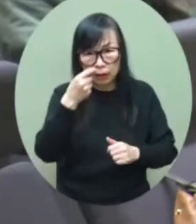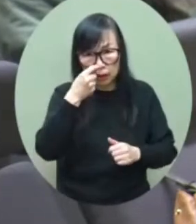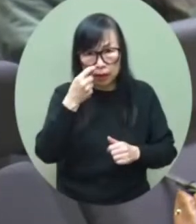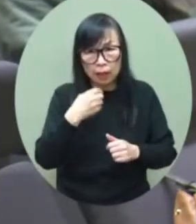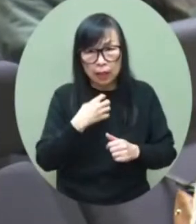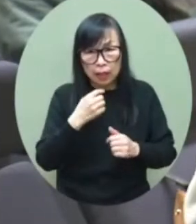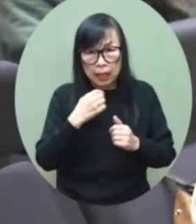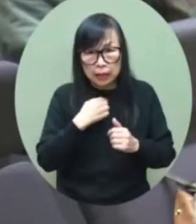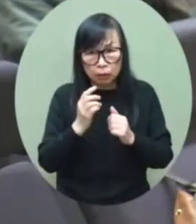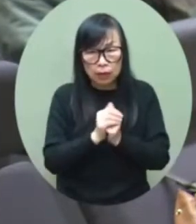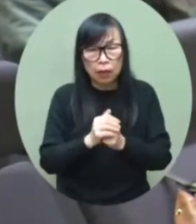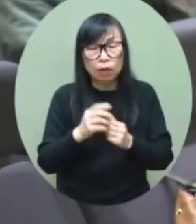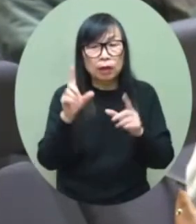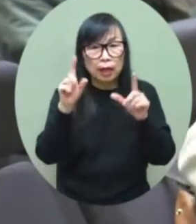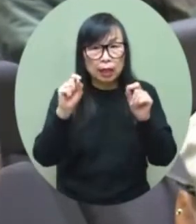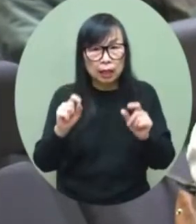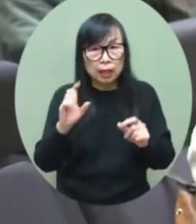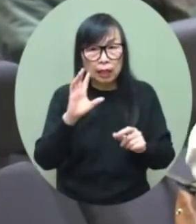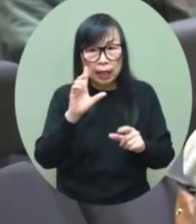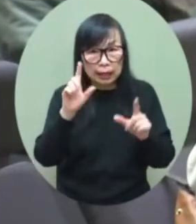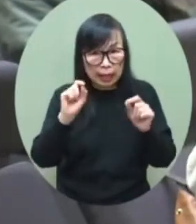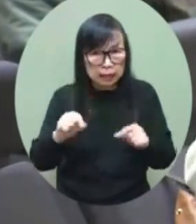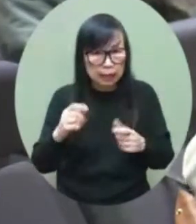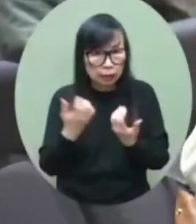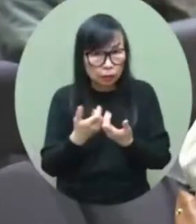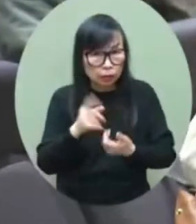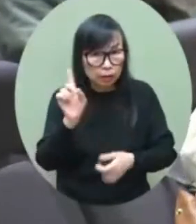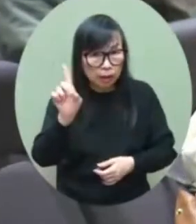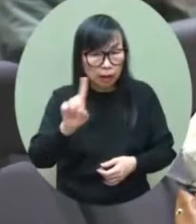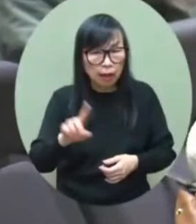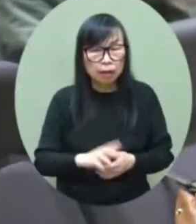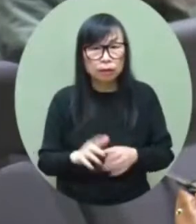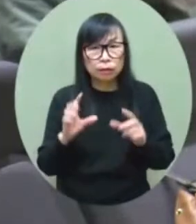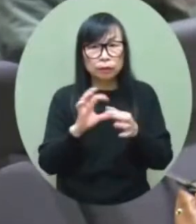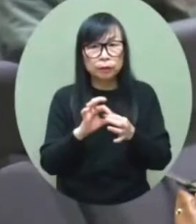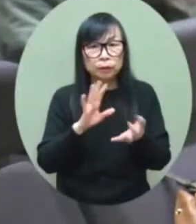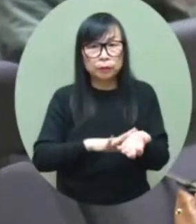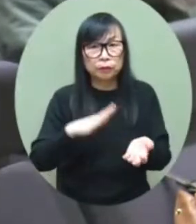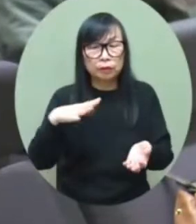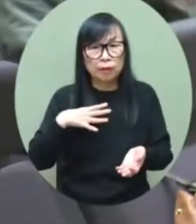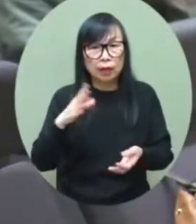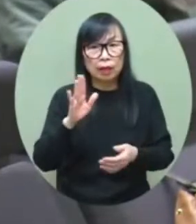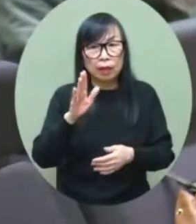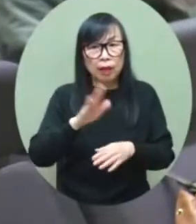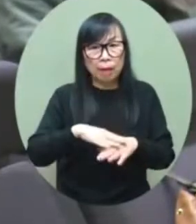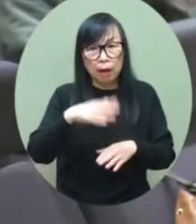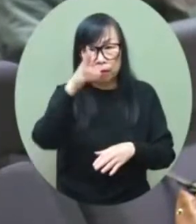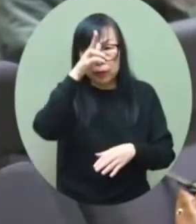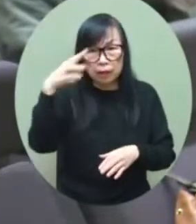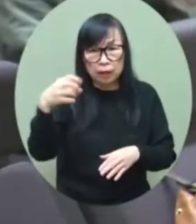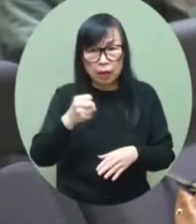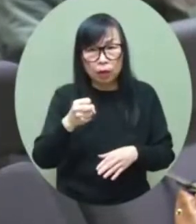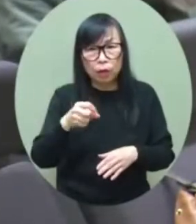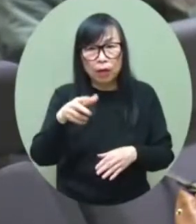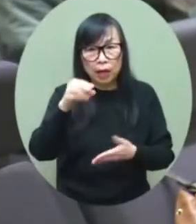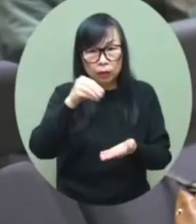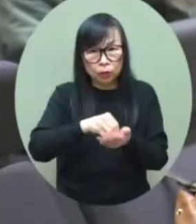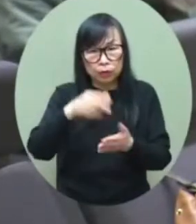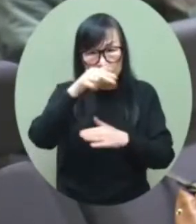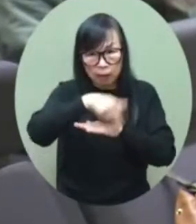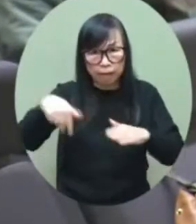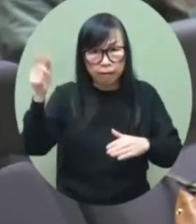you are maintaining the RAT requirement. So what is the rationale for that? Second question.